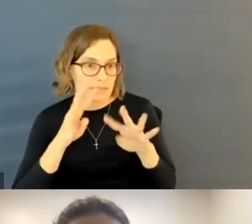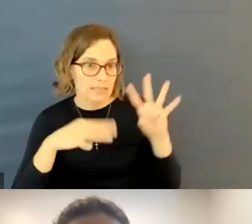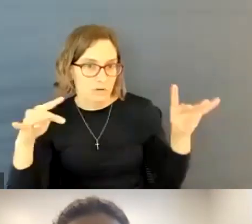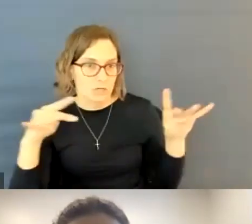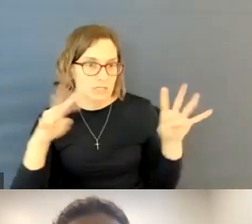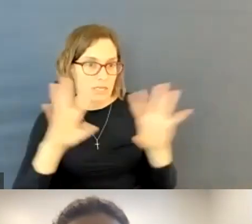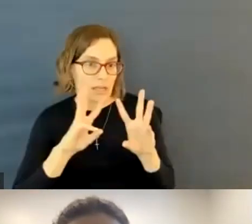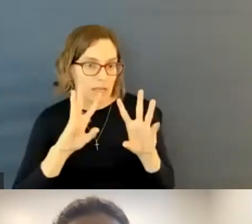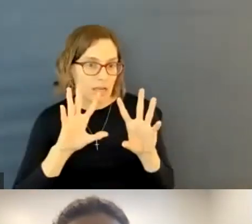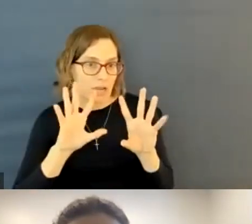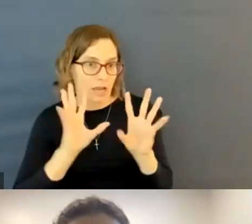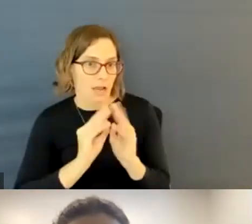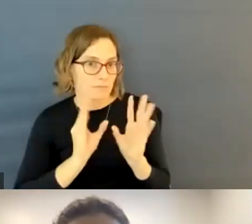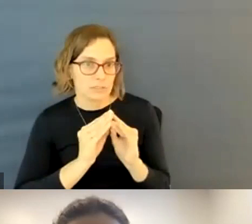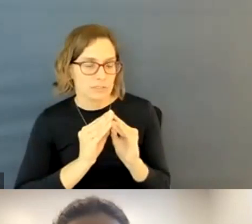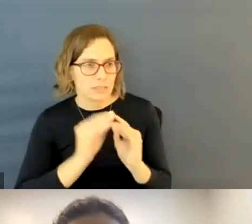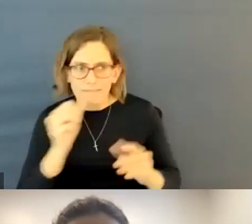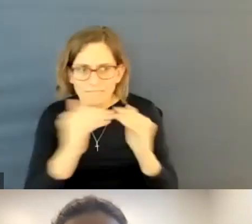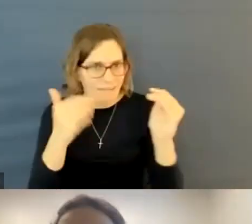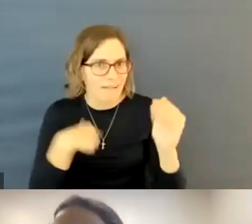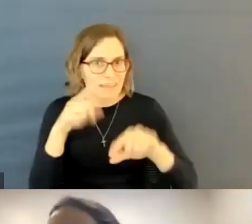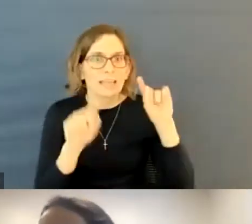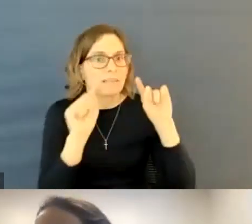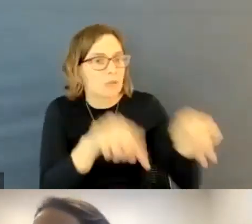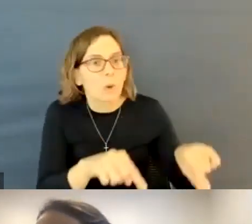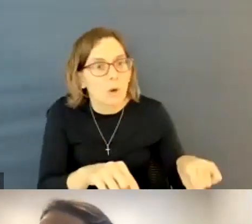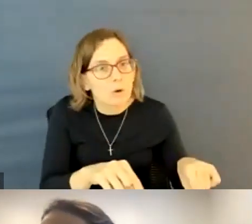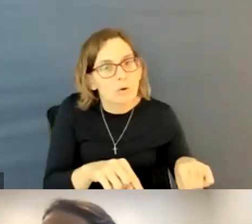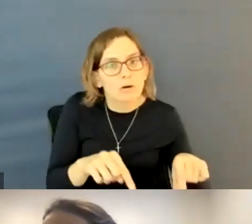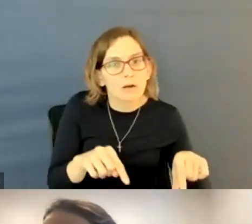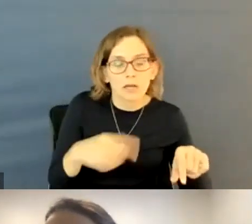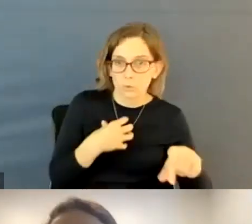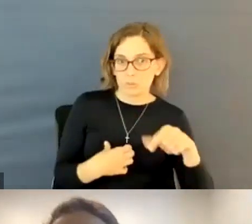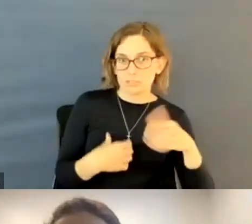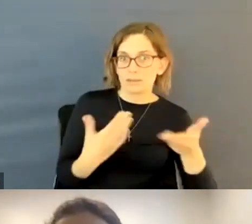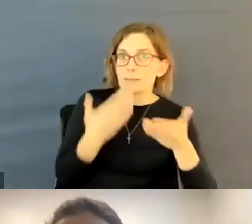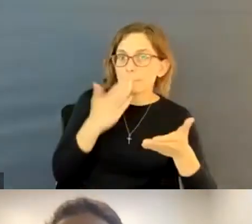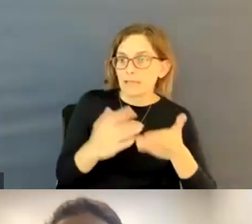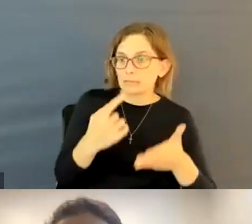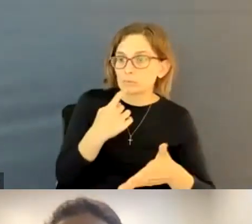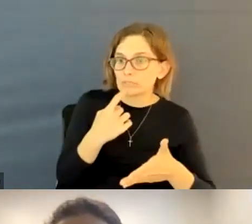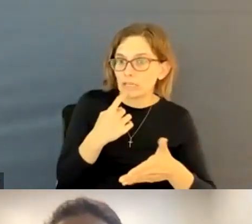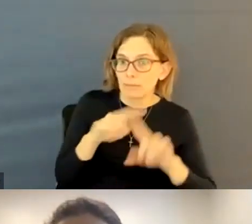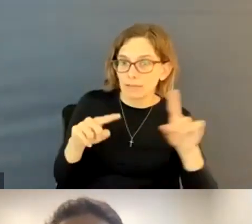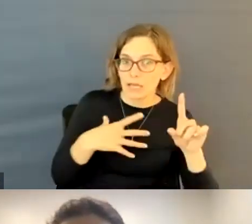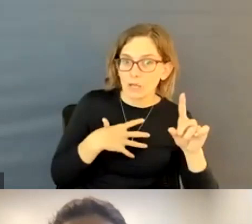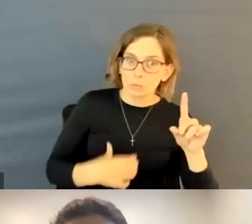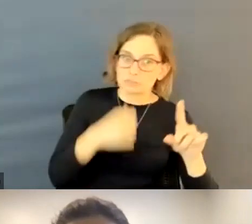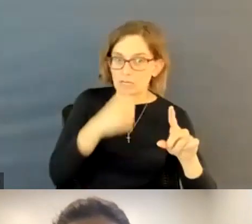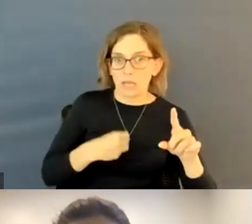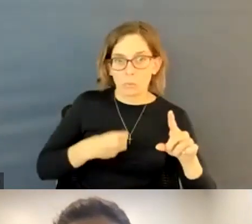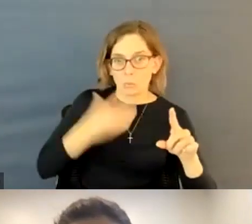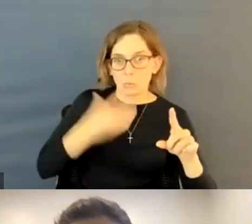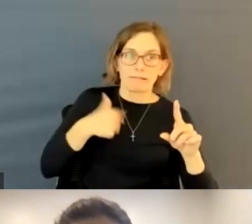So unfair. I can't even go to those. Right. Like, I wish that, I mean, maybe it's bad to say, but like, I wish I wasn't white so I could get jobs like